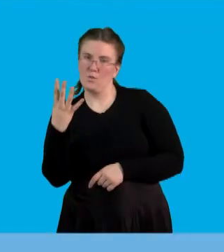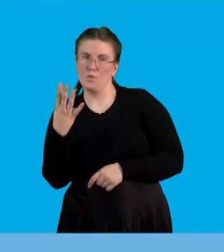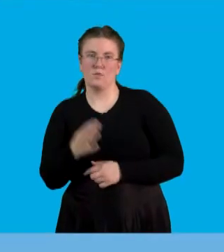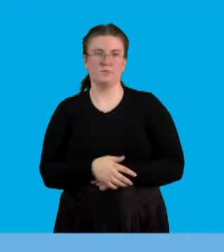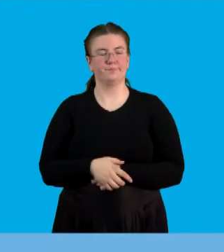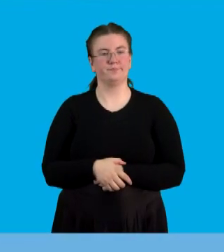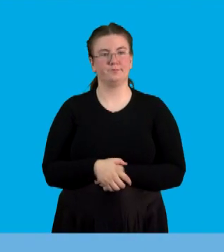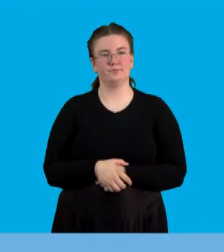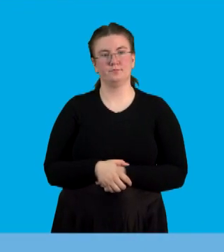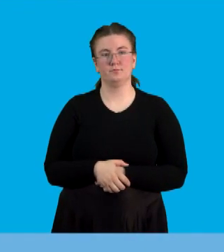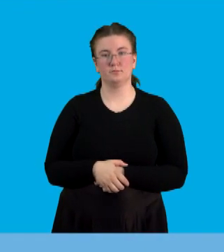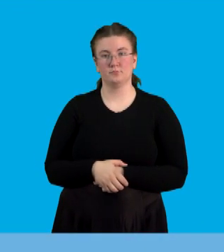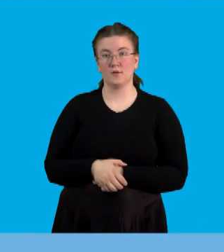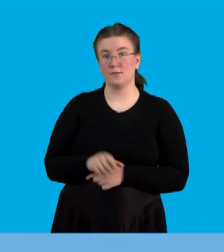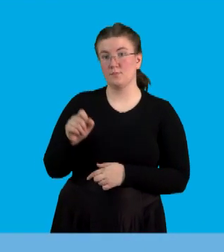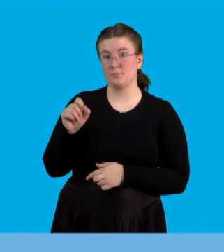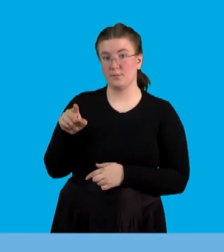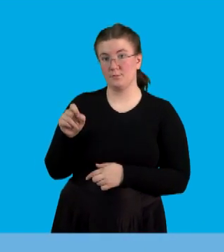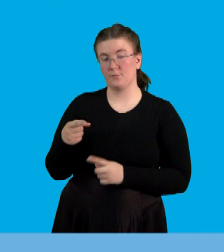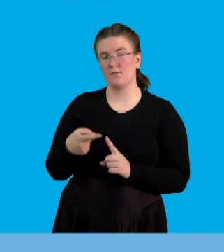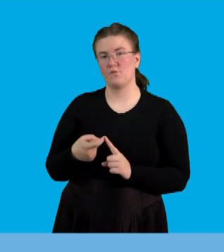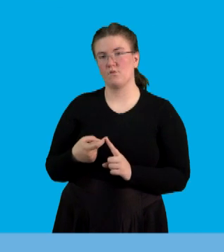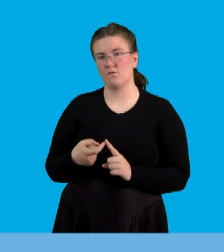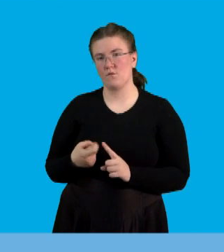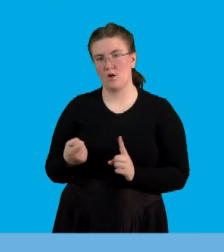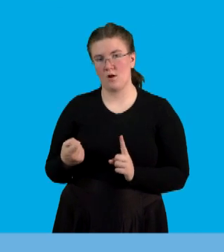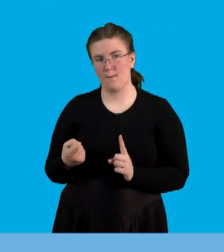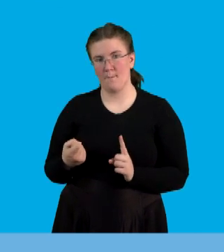this thing, it goes from one terminal of